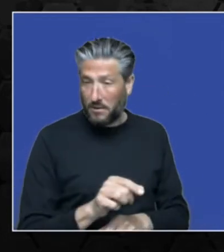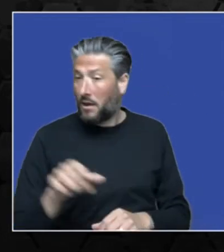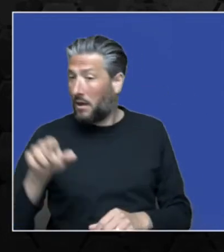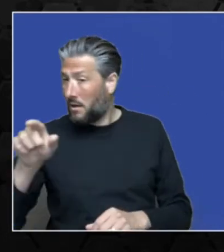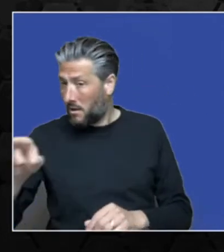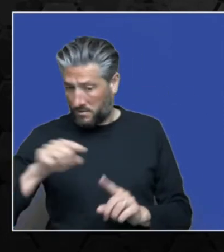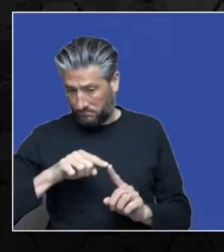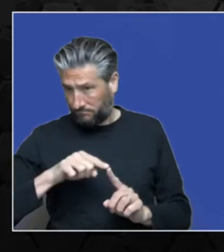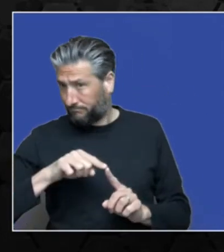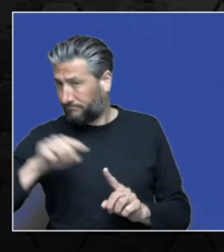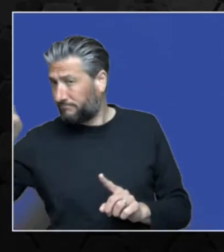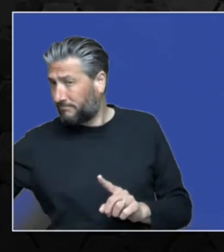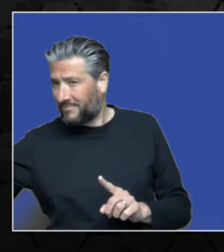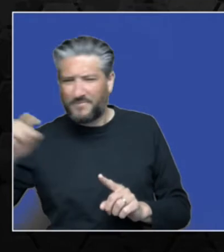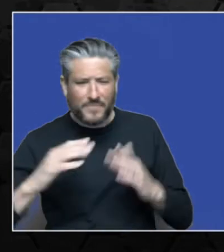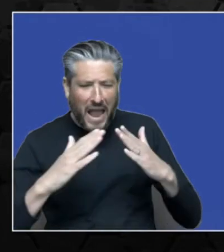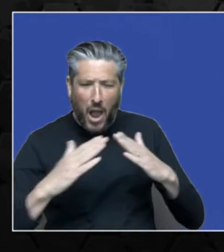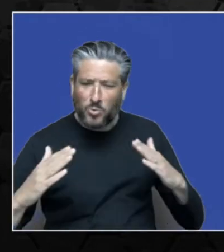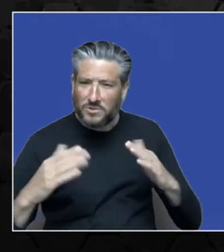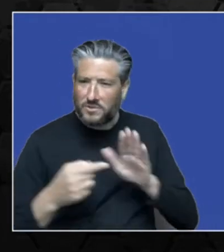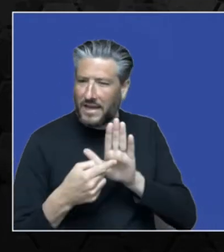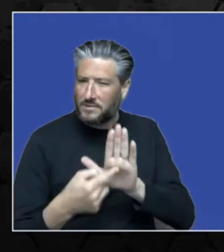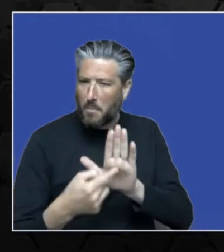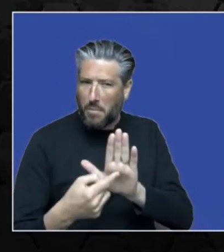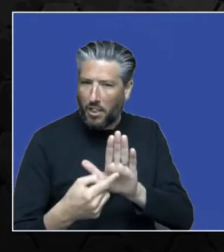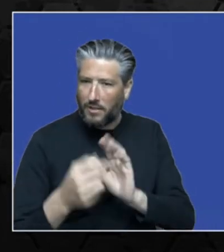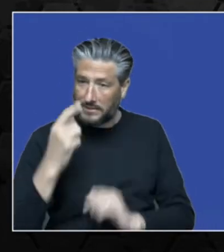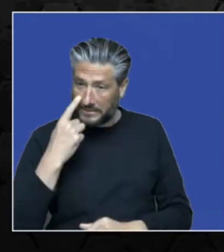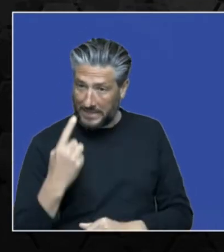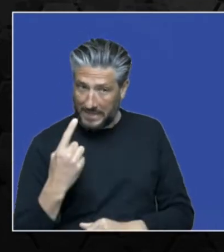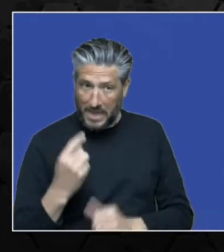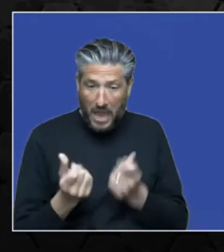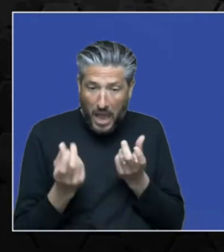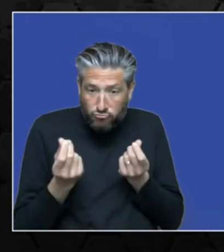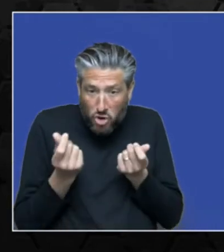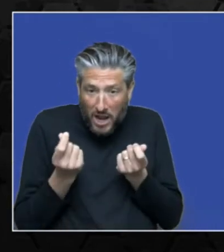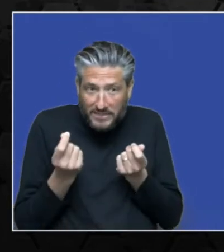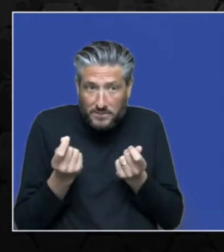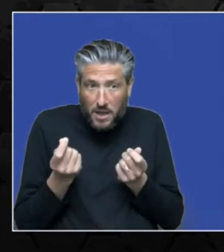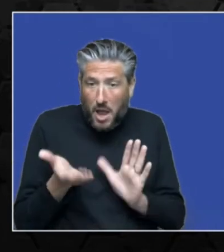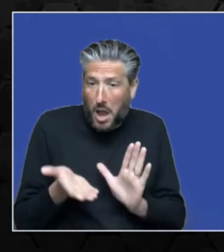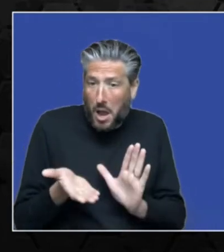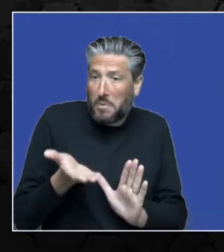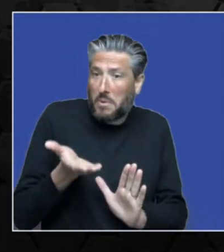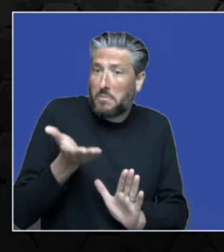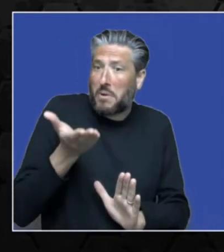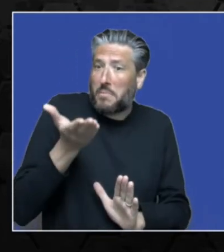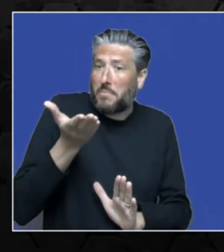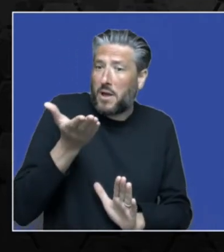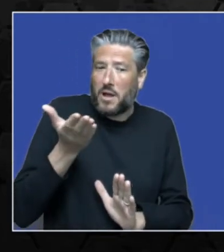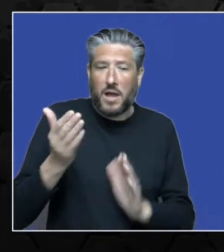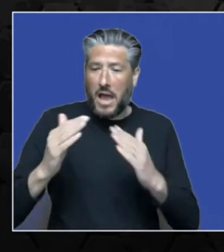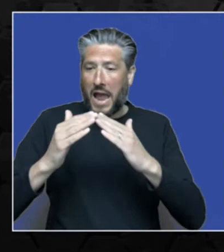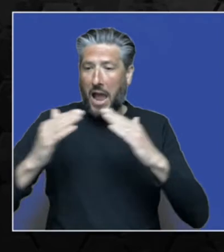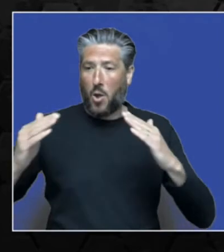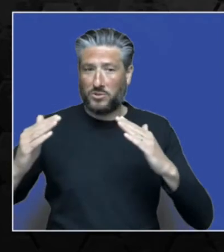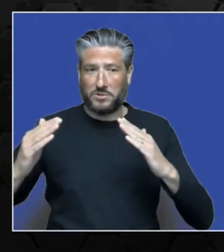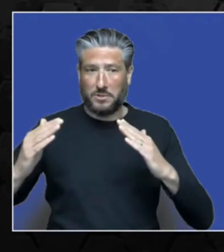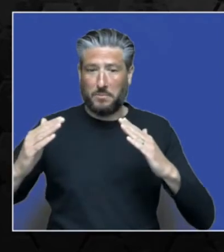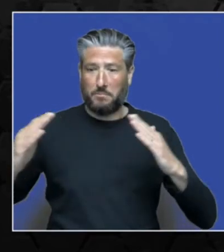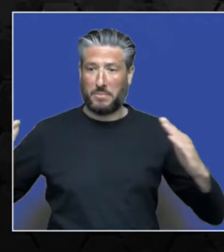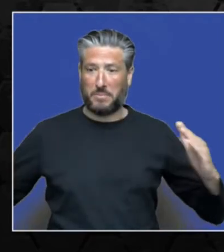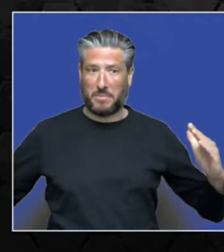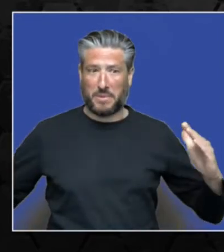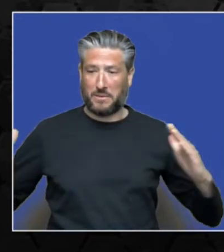size of my house is increasing, the price of the house is also increasing, and the red line represents a generalized answer. So